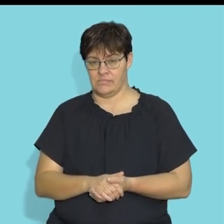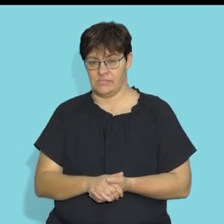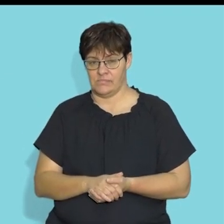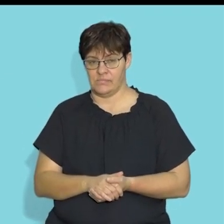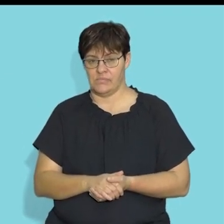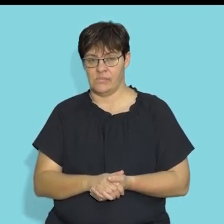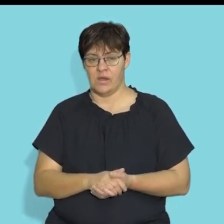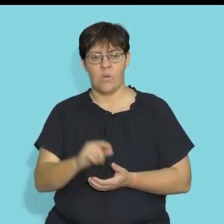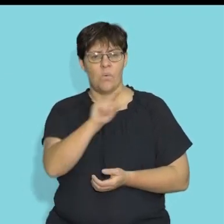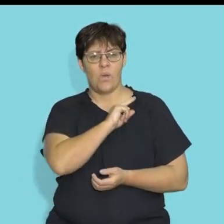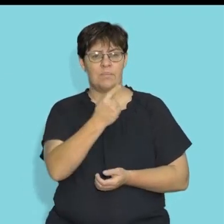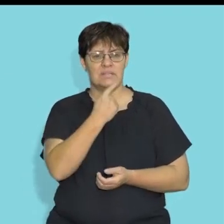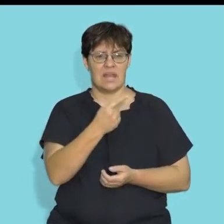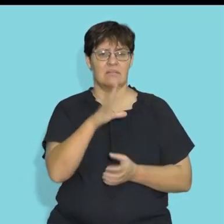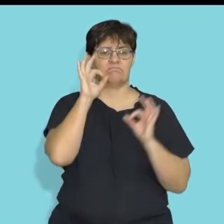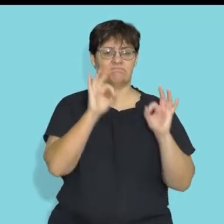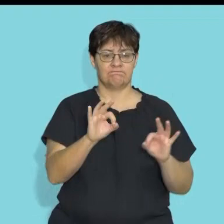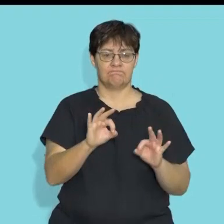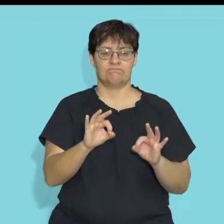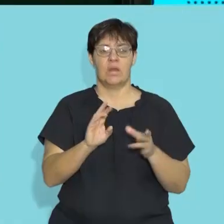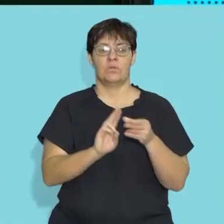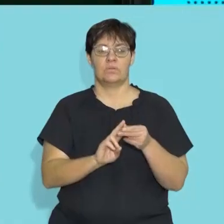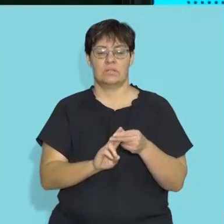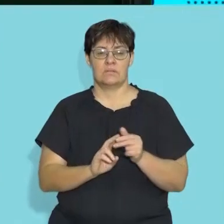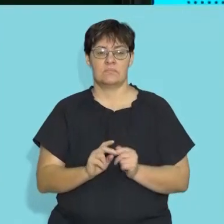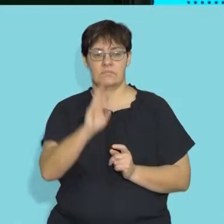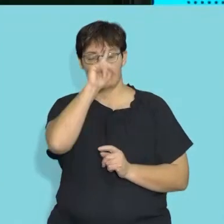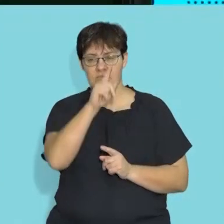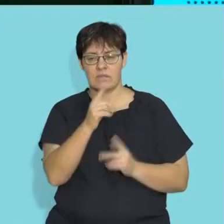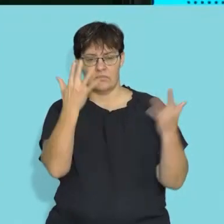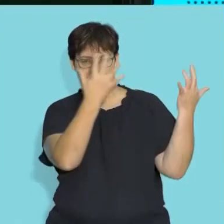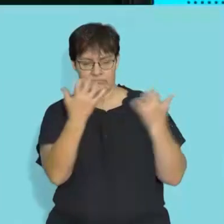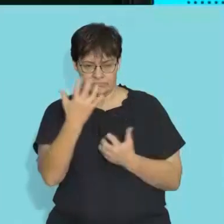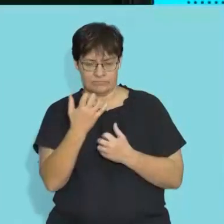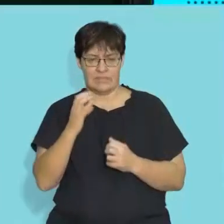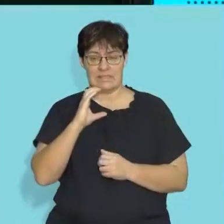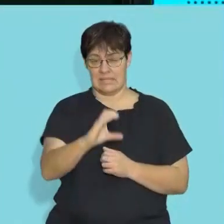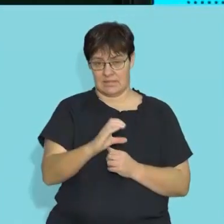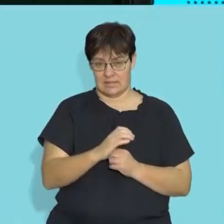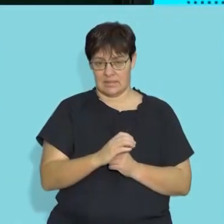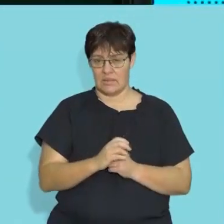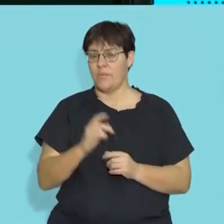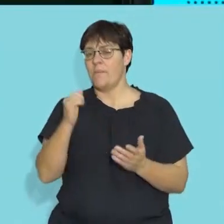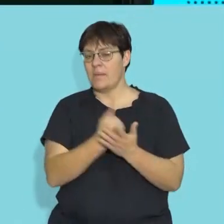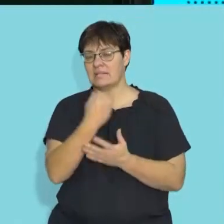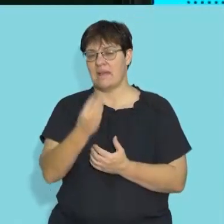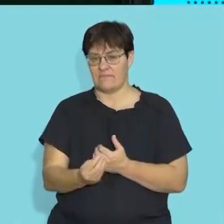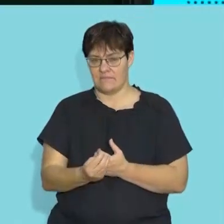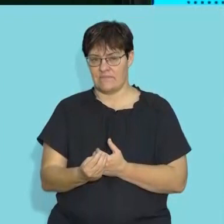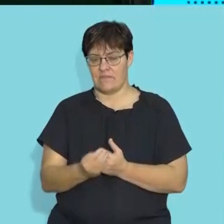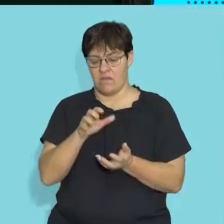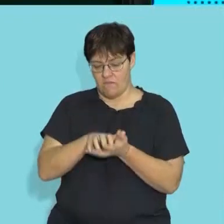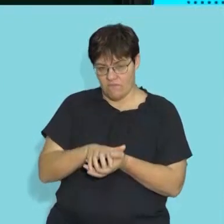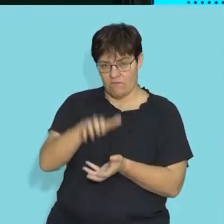decimeters cubed. Why do I say it's in the correct unit? Remember, when you work out the concentration, you need to have